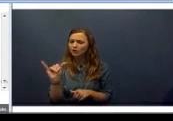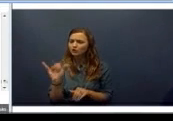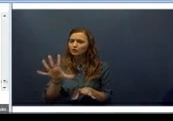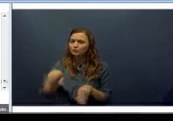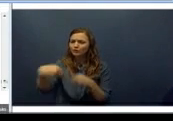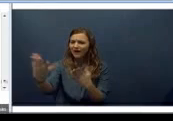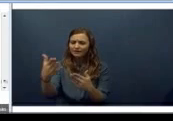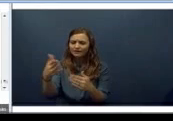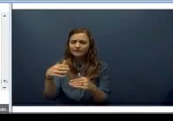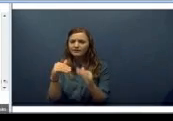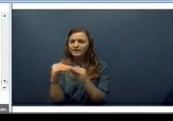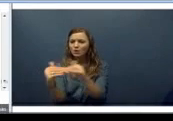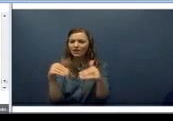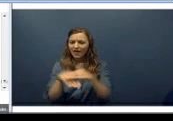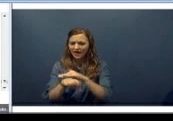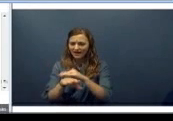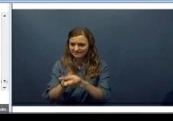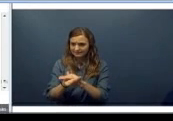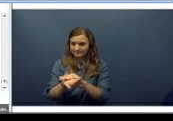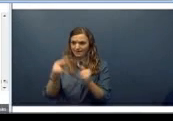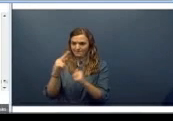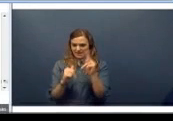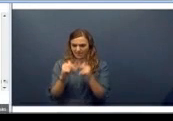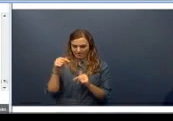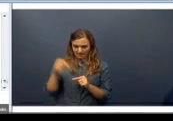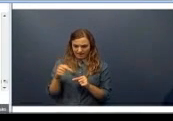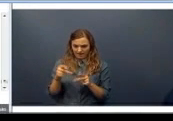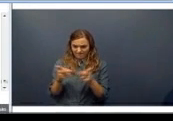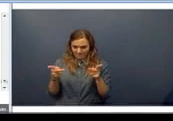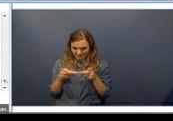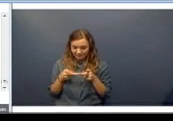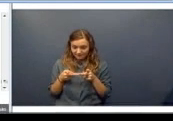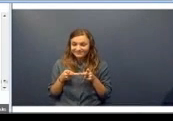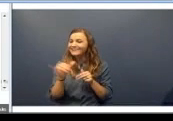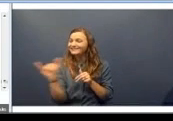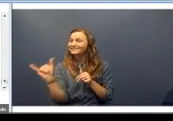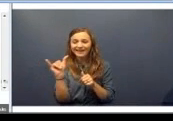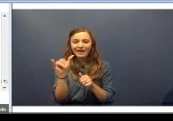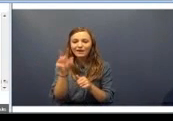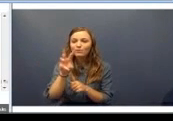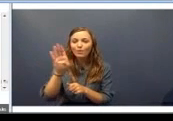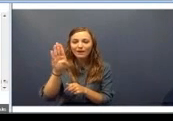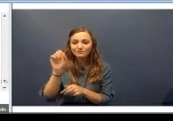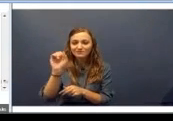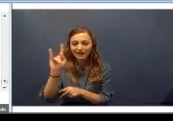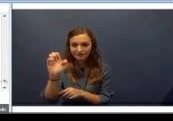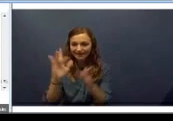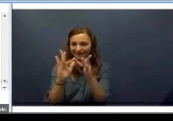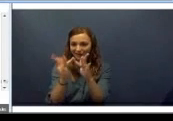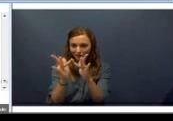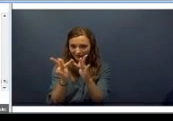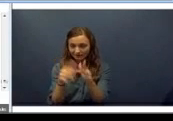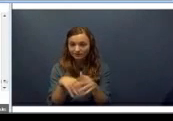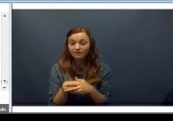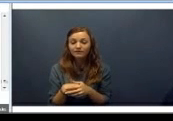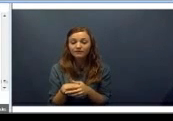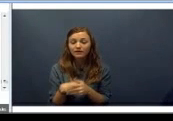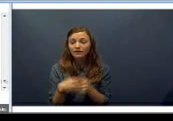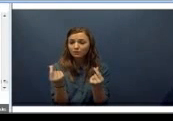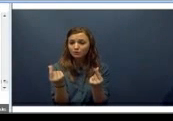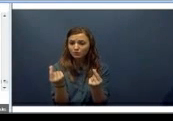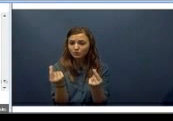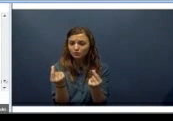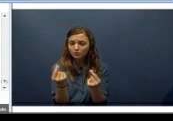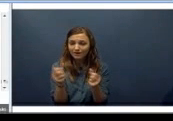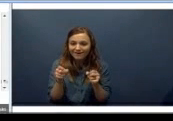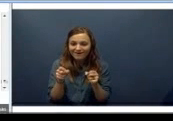So similar to how you provide equal access in a physical space, we want to provide equal access on our digital space. And a lot of